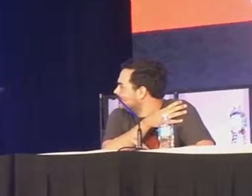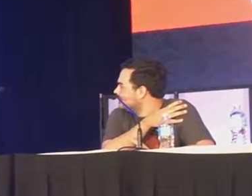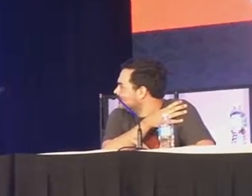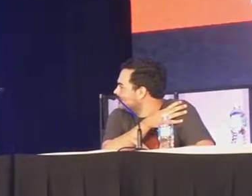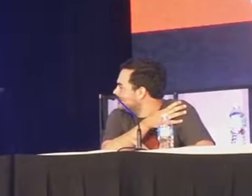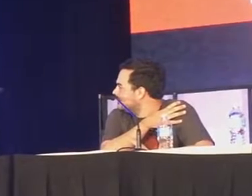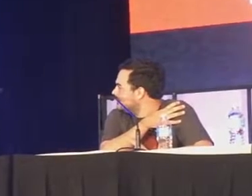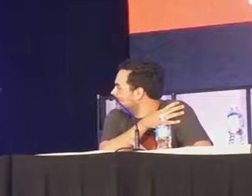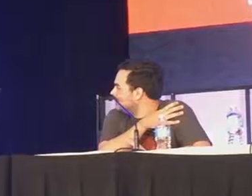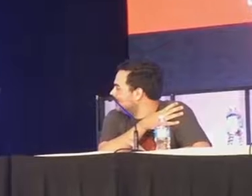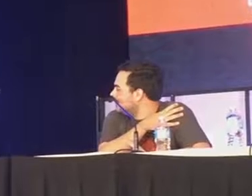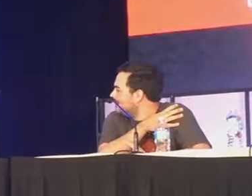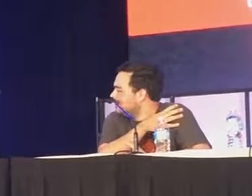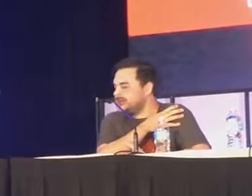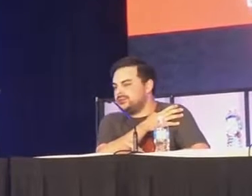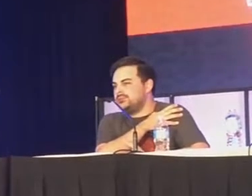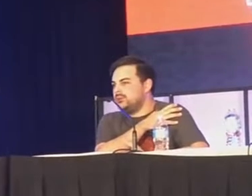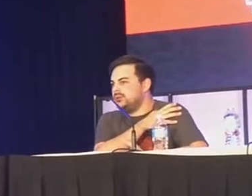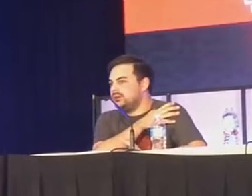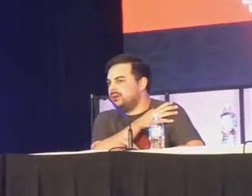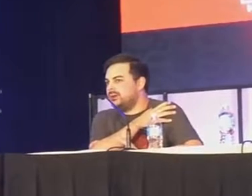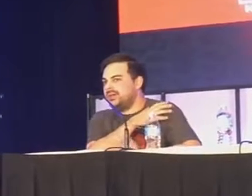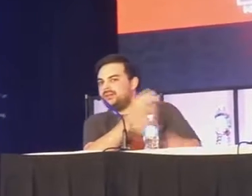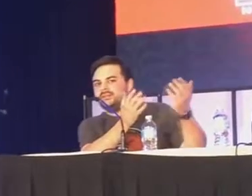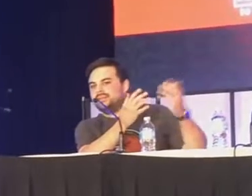feel blessed and lucky and all that stuff. So. Yeah, that's awesome.